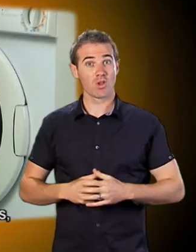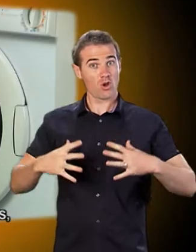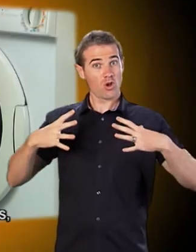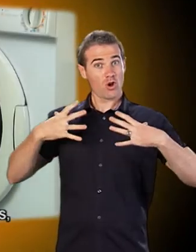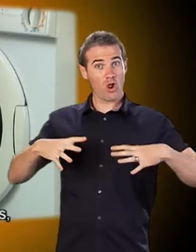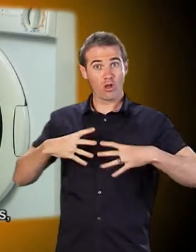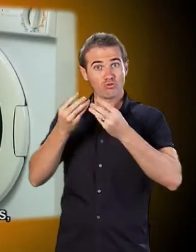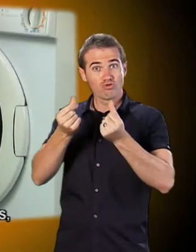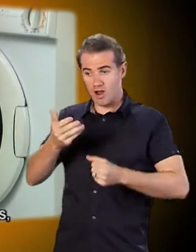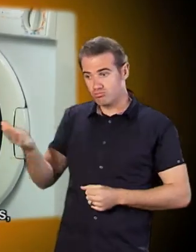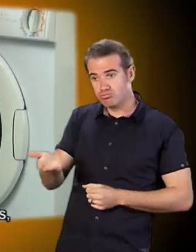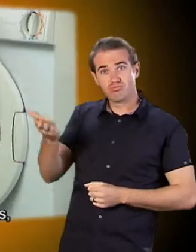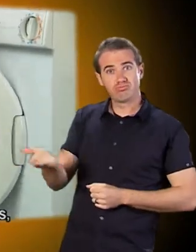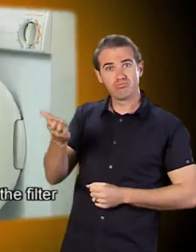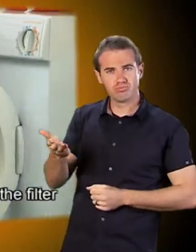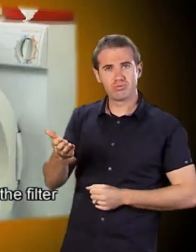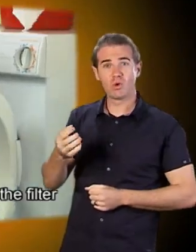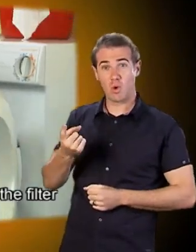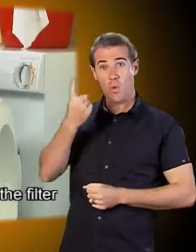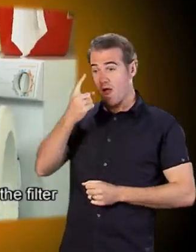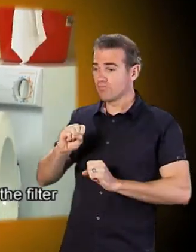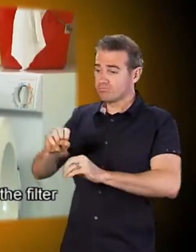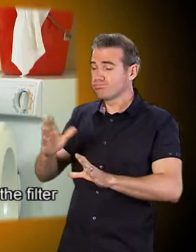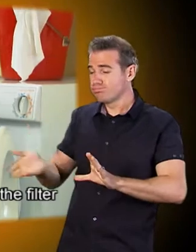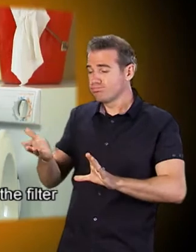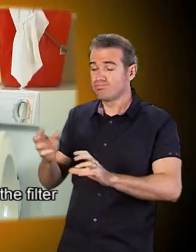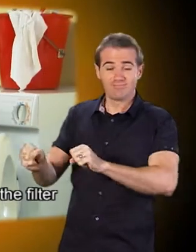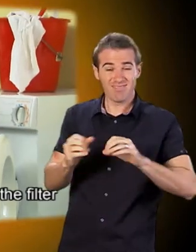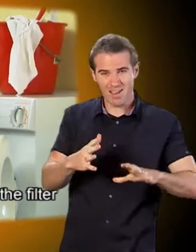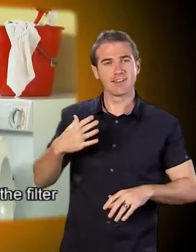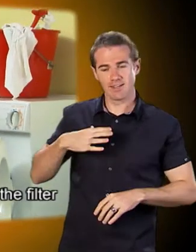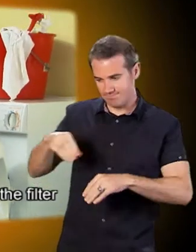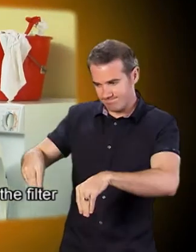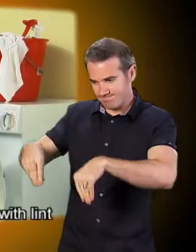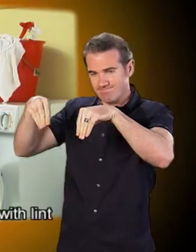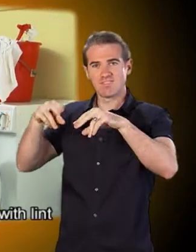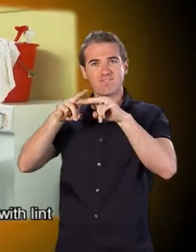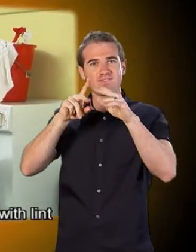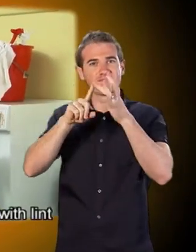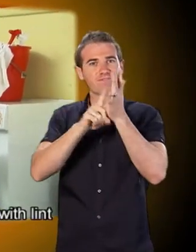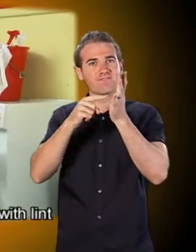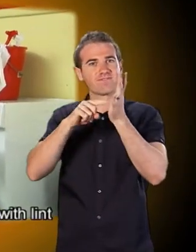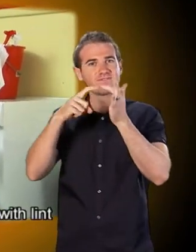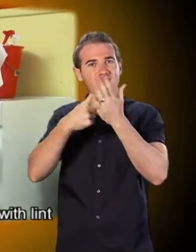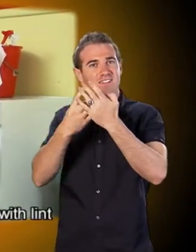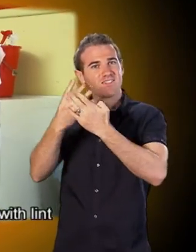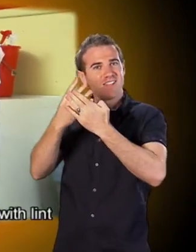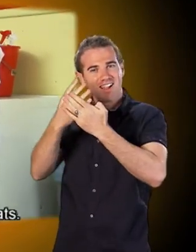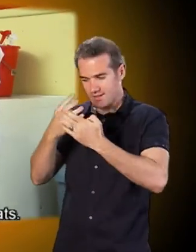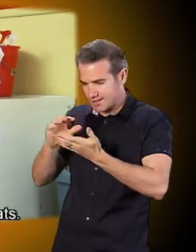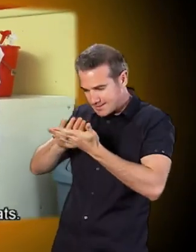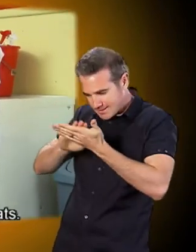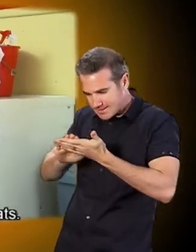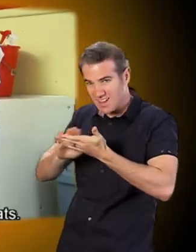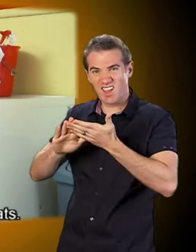With clothes dryers, it's a good idea to clean the filter after every load. Filters that are clogged with